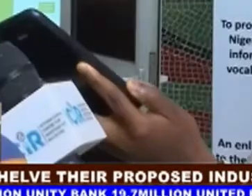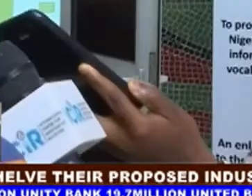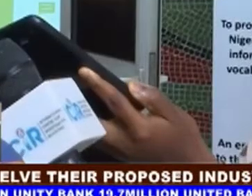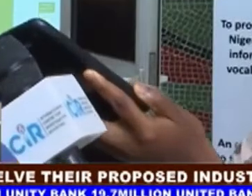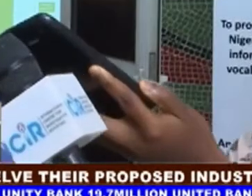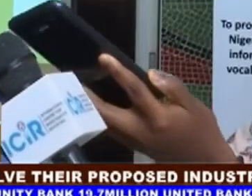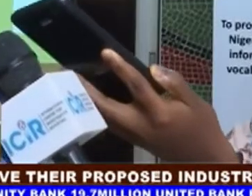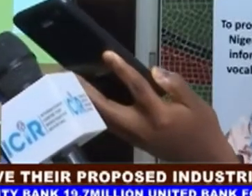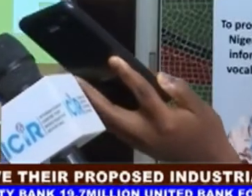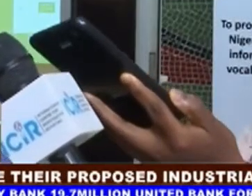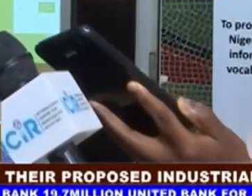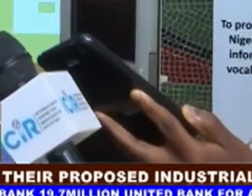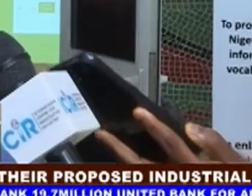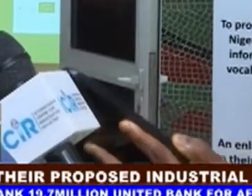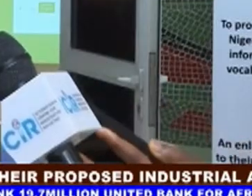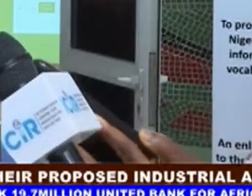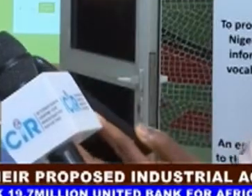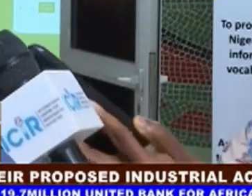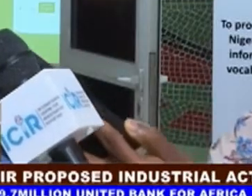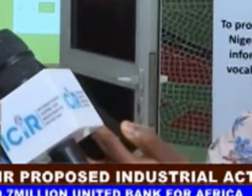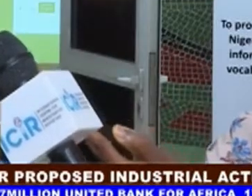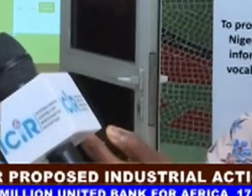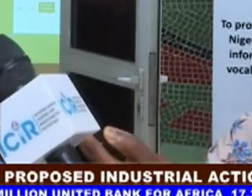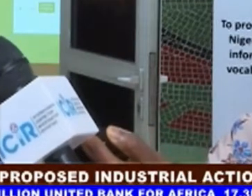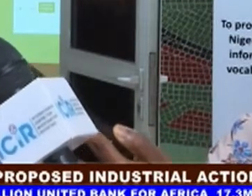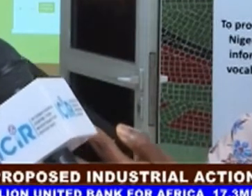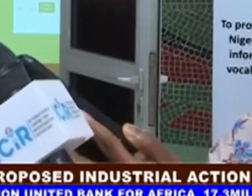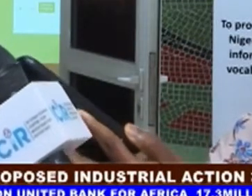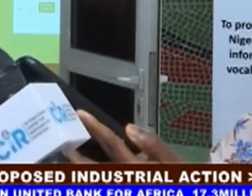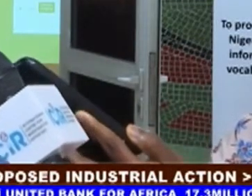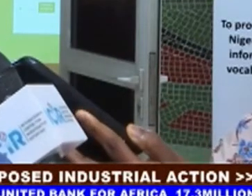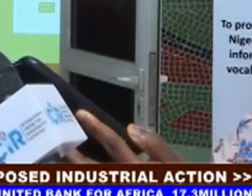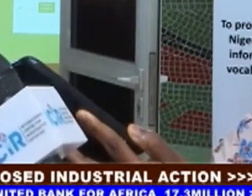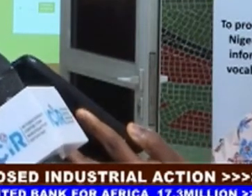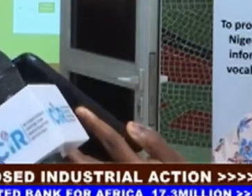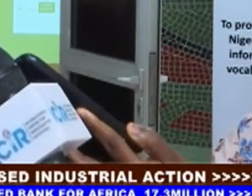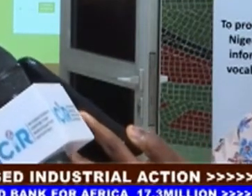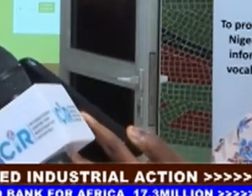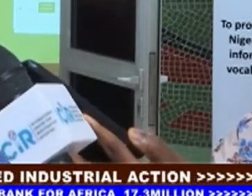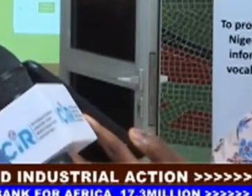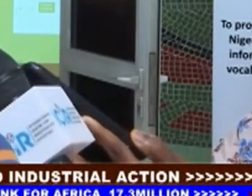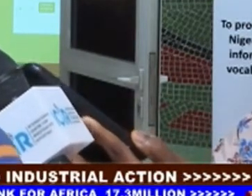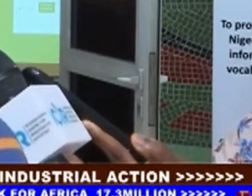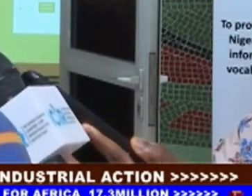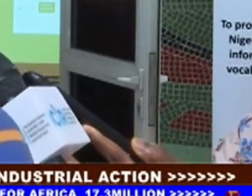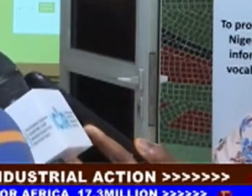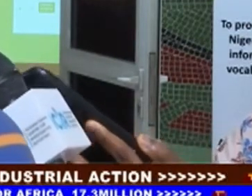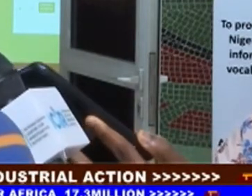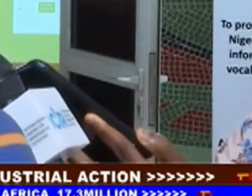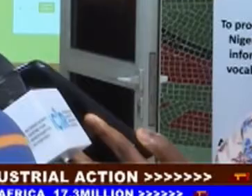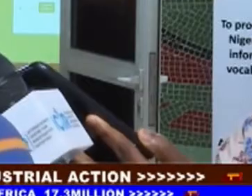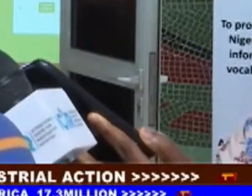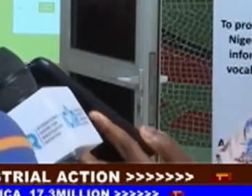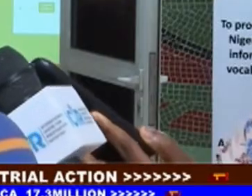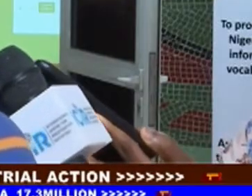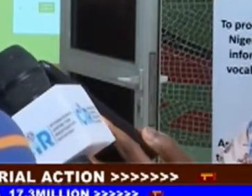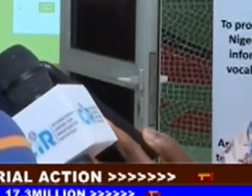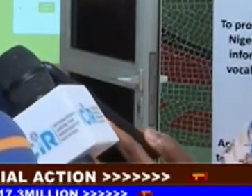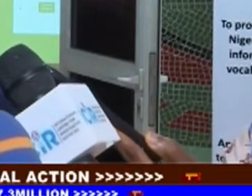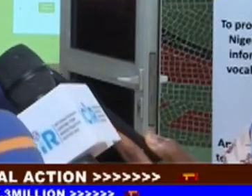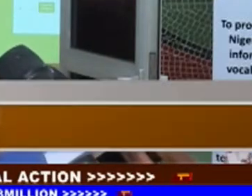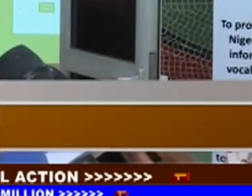This FOI Act has been a veritable tool for journalists to ask information